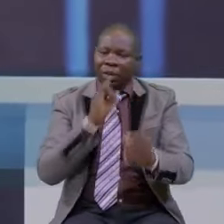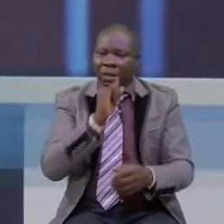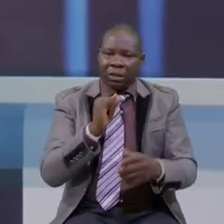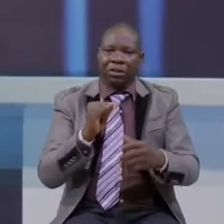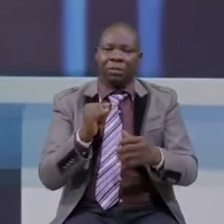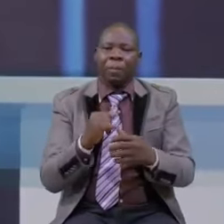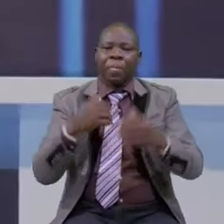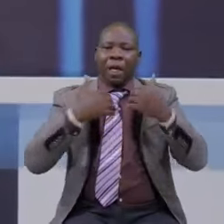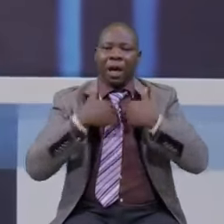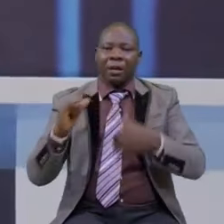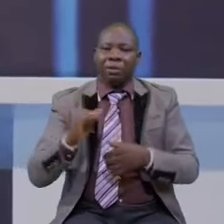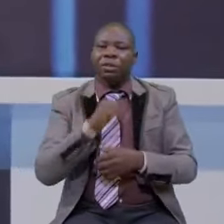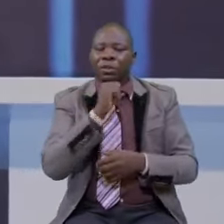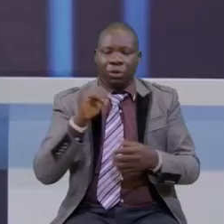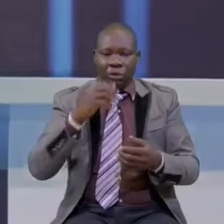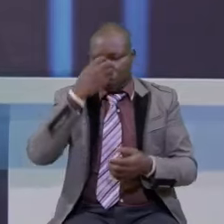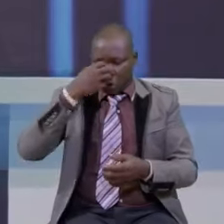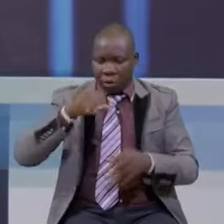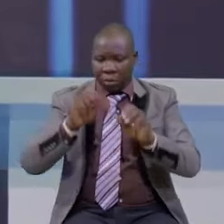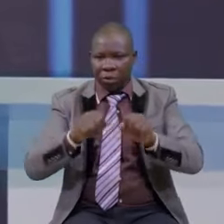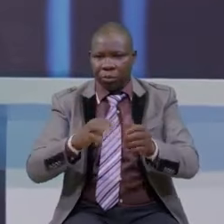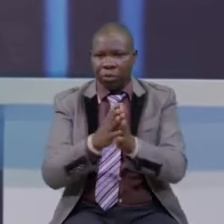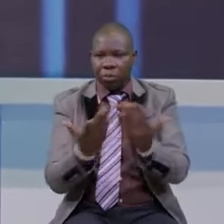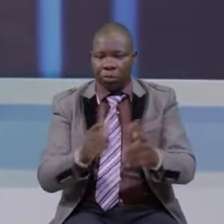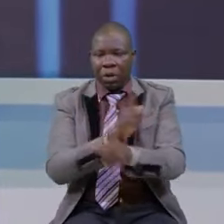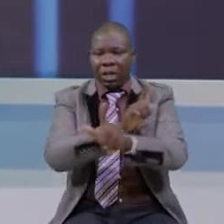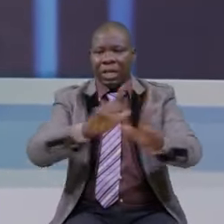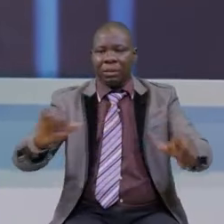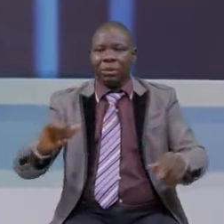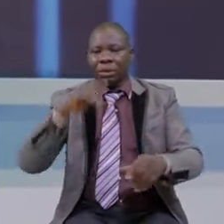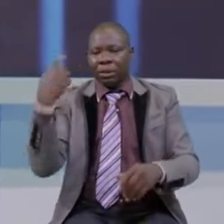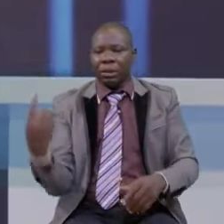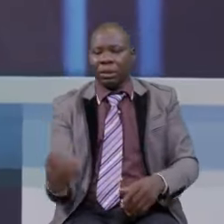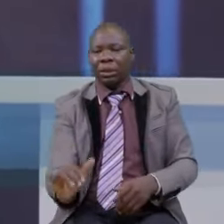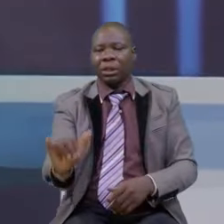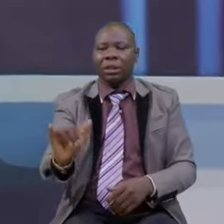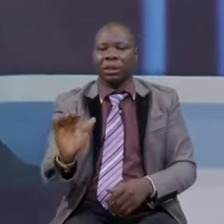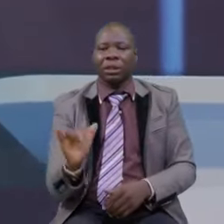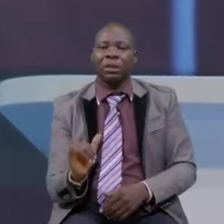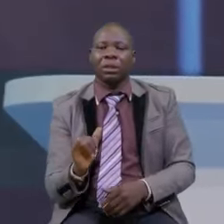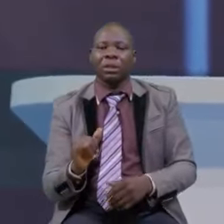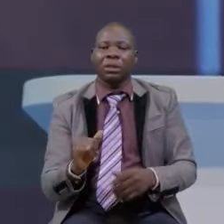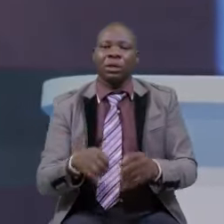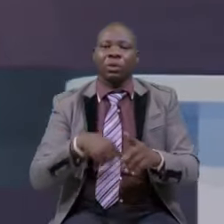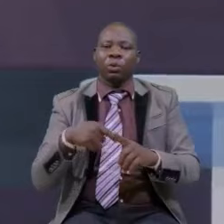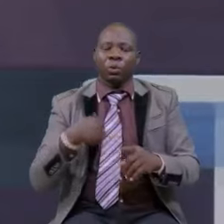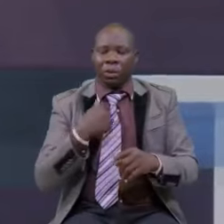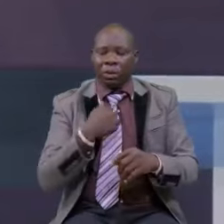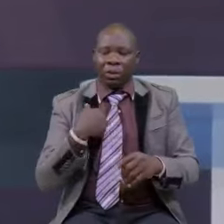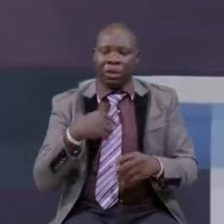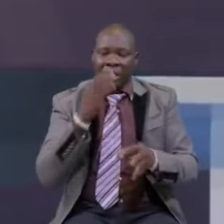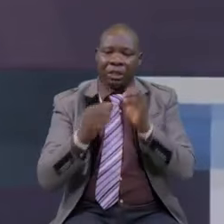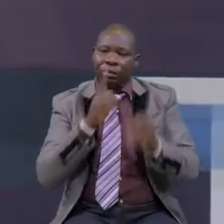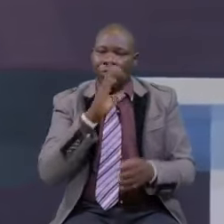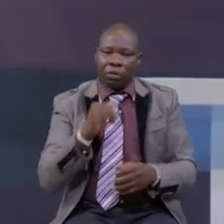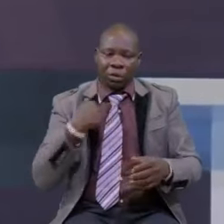begetting incorruptible book, like preaching eternally. When we actually get into the Bible, even